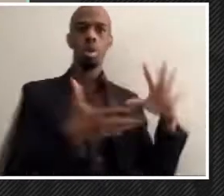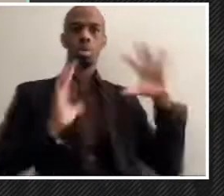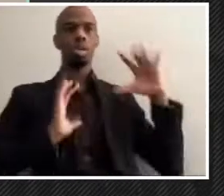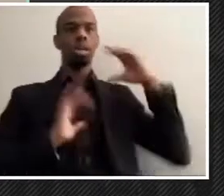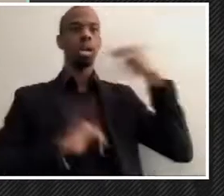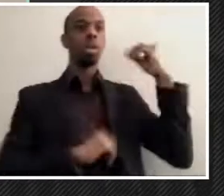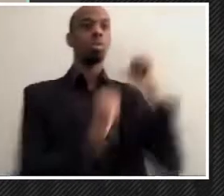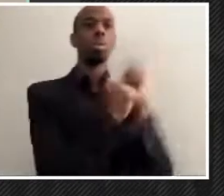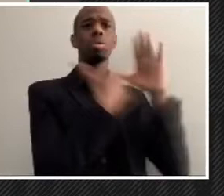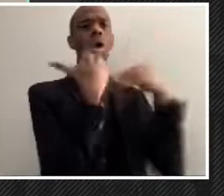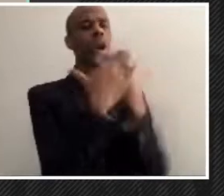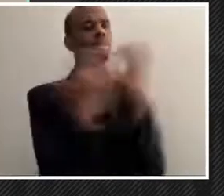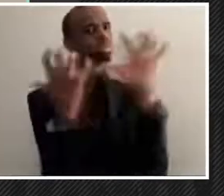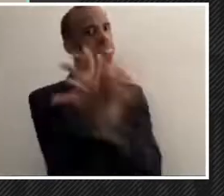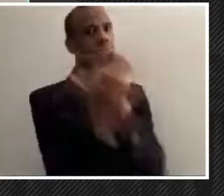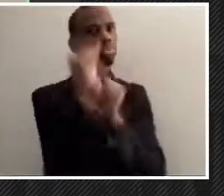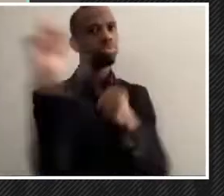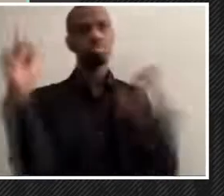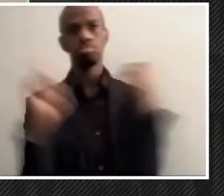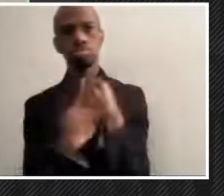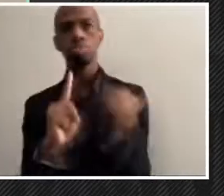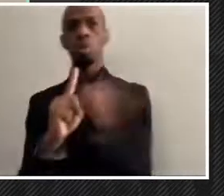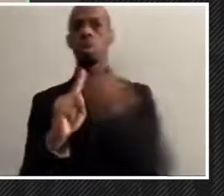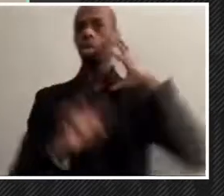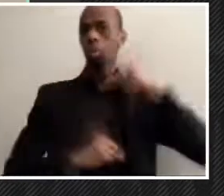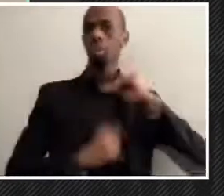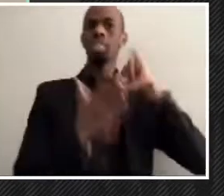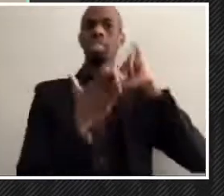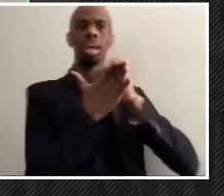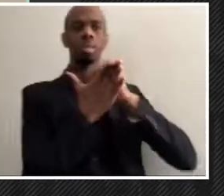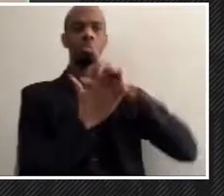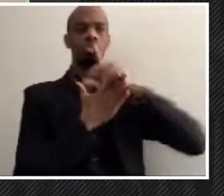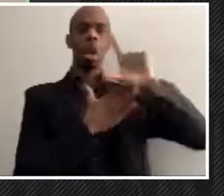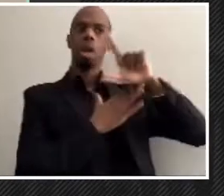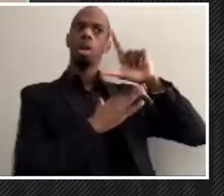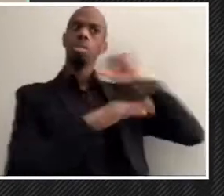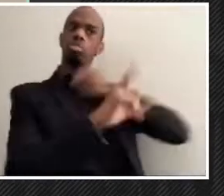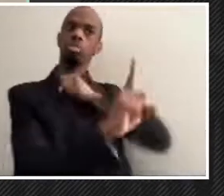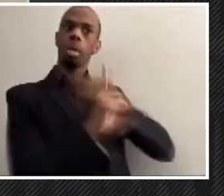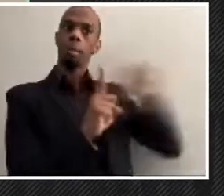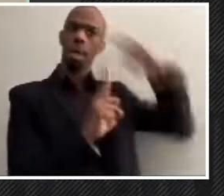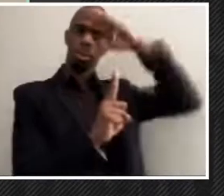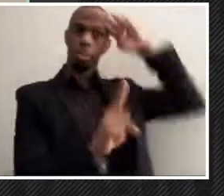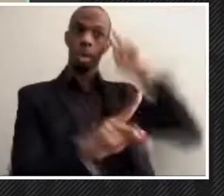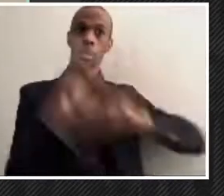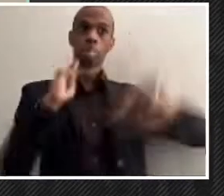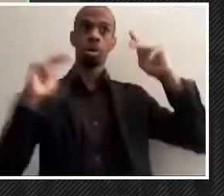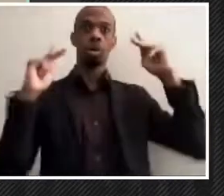saw from a global pandemic that disproportionately affected Black people, from